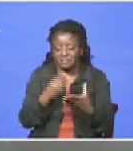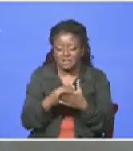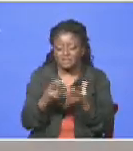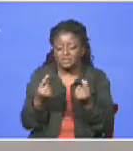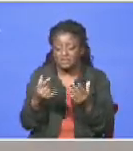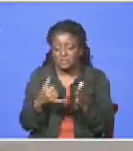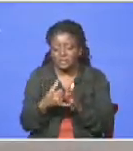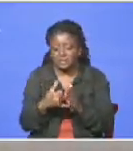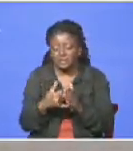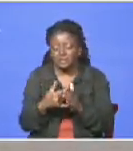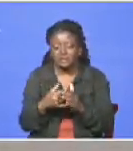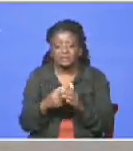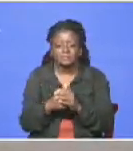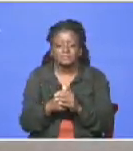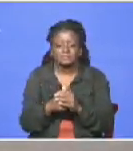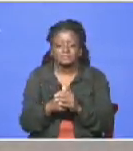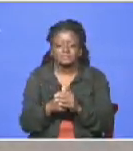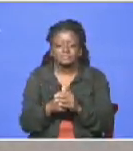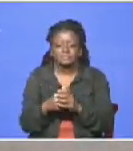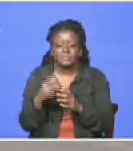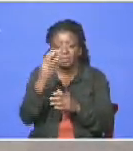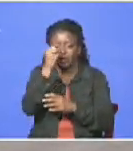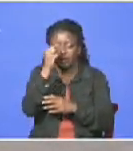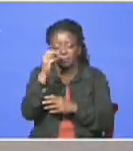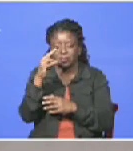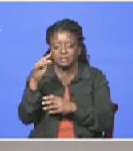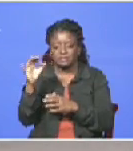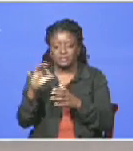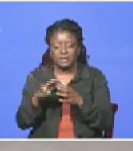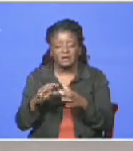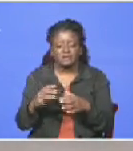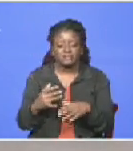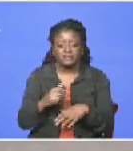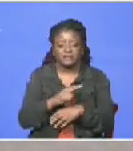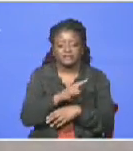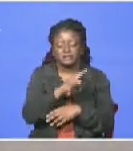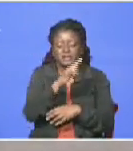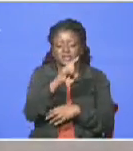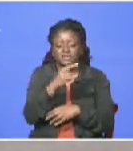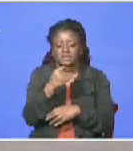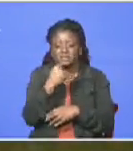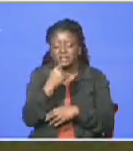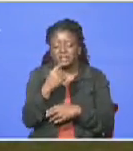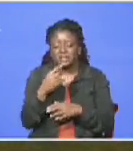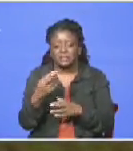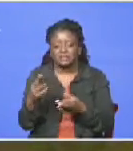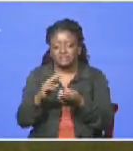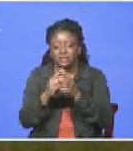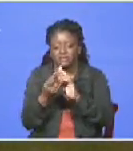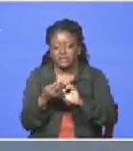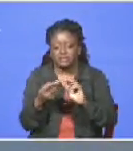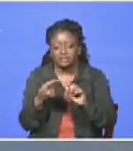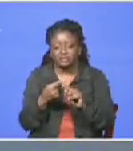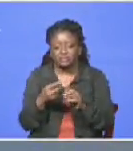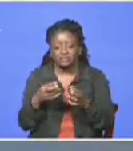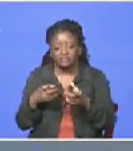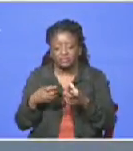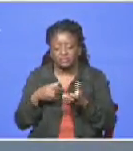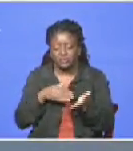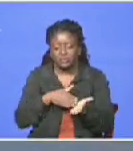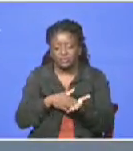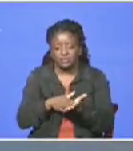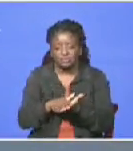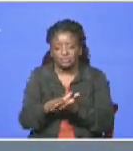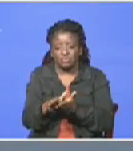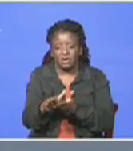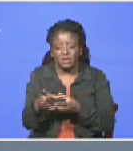see. Well, the Minister of Aviation also noted that renovation to the runway at the Lyndon Pinckney International Airport is